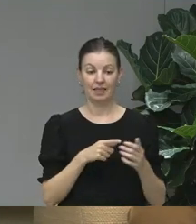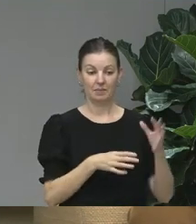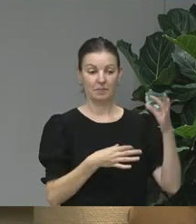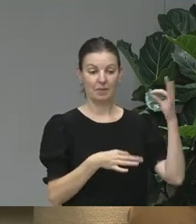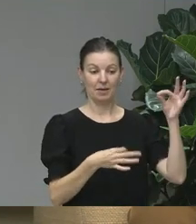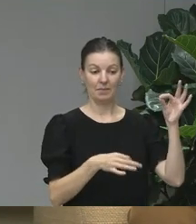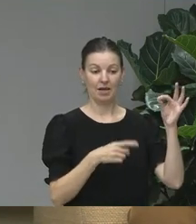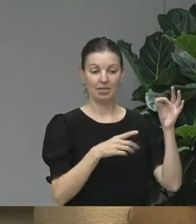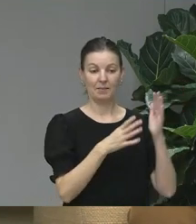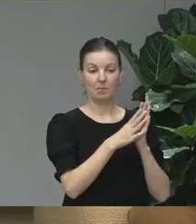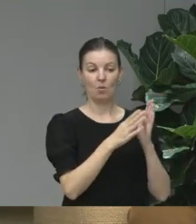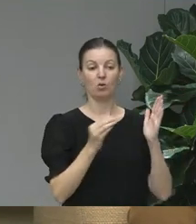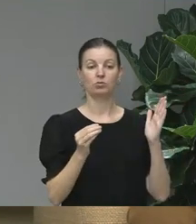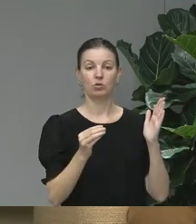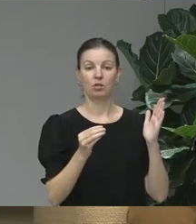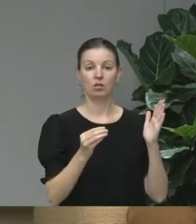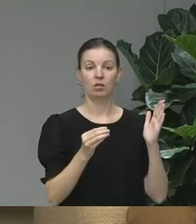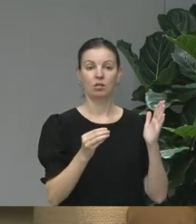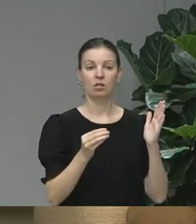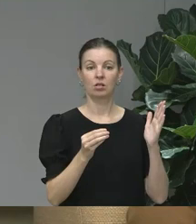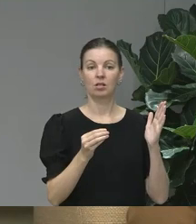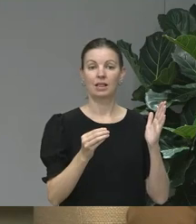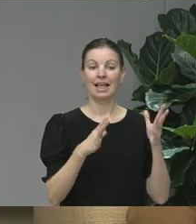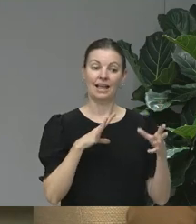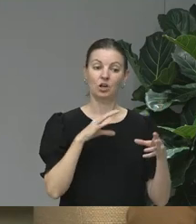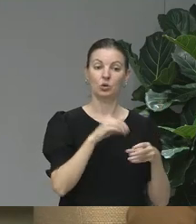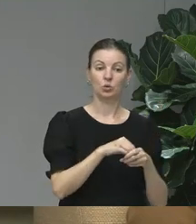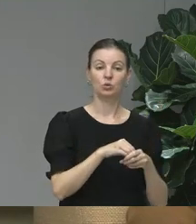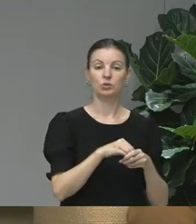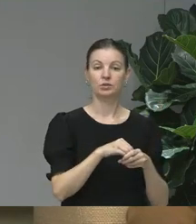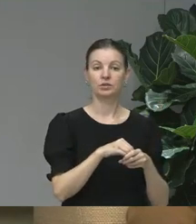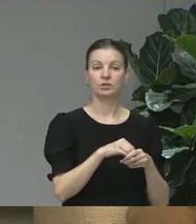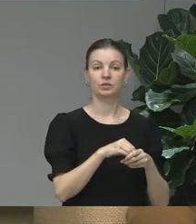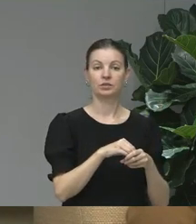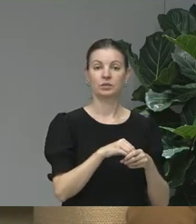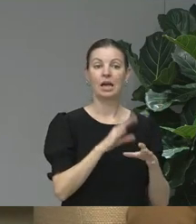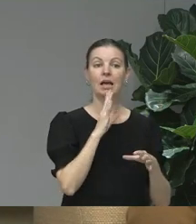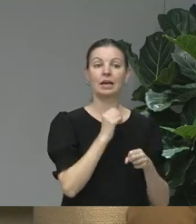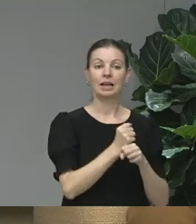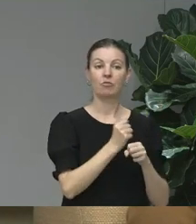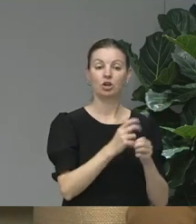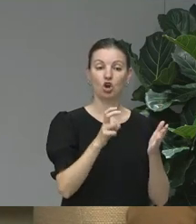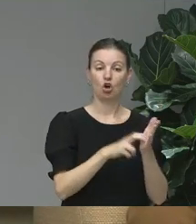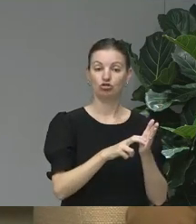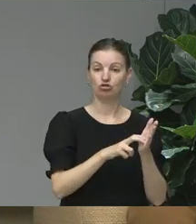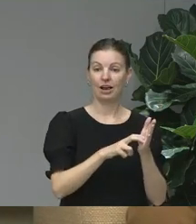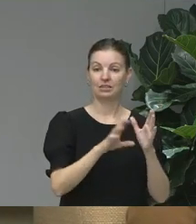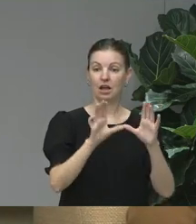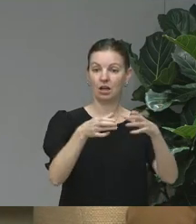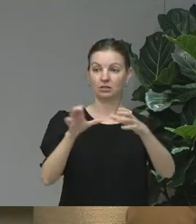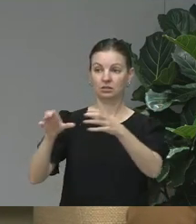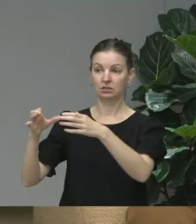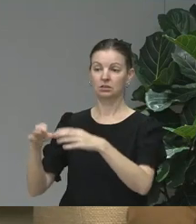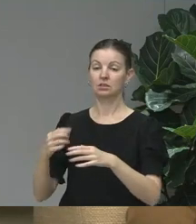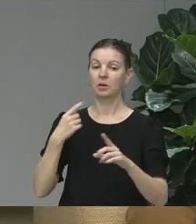does expand the coverage to not only to government contractors, but where